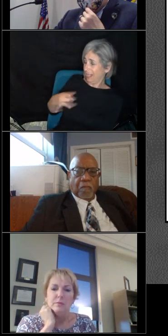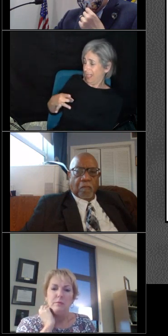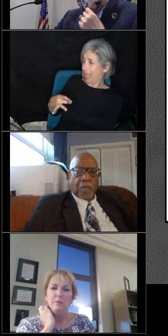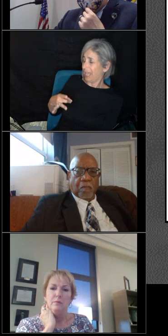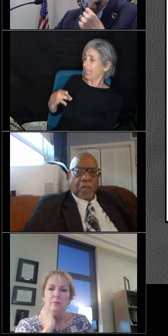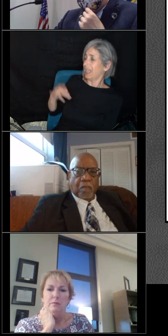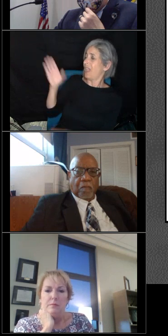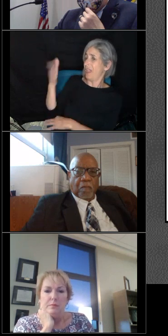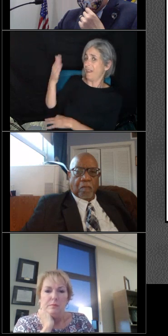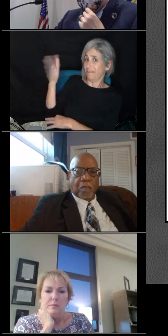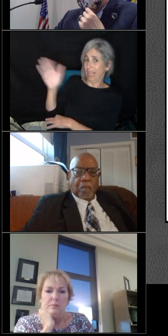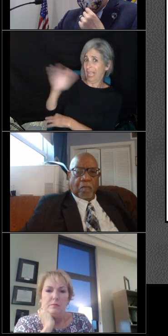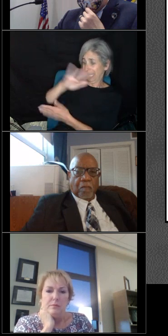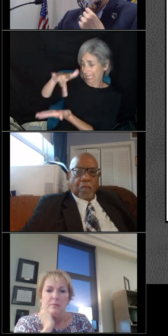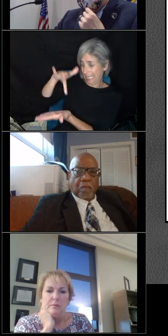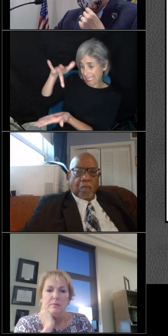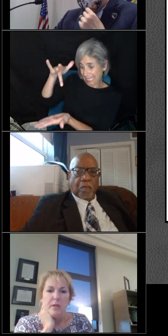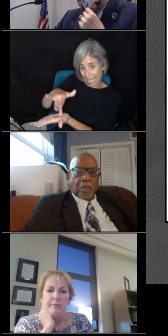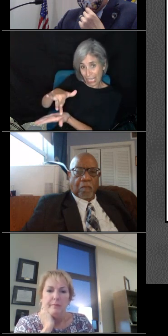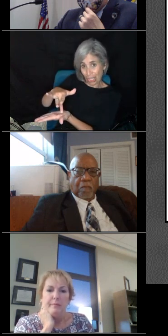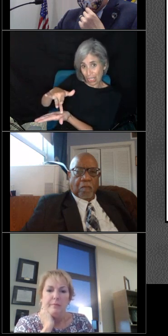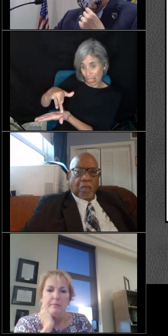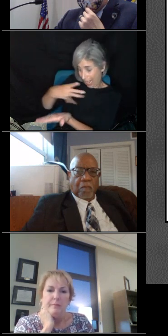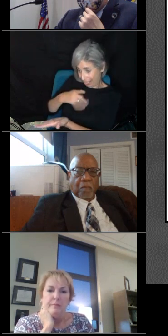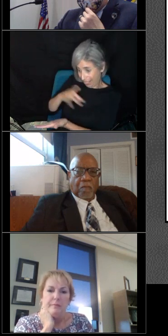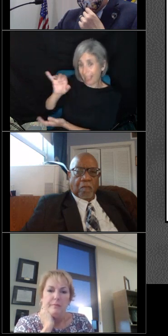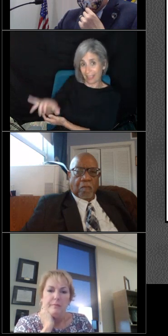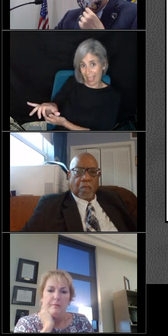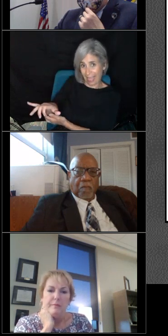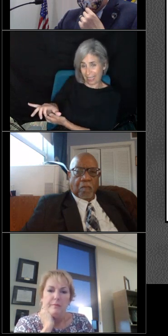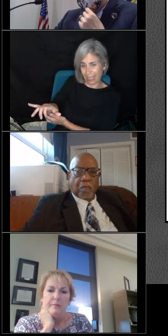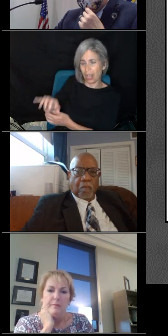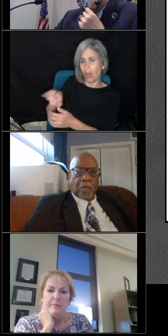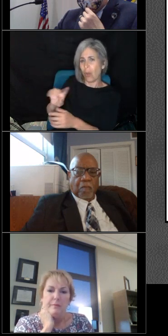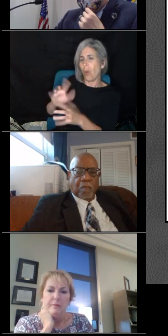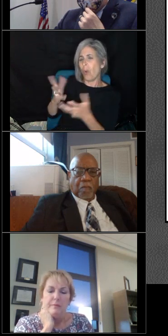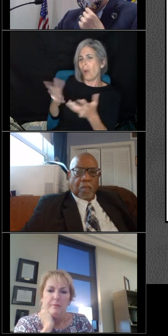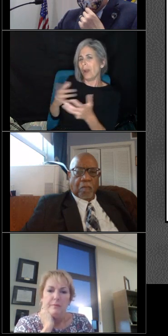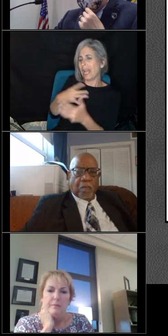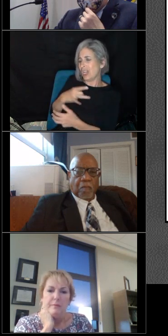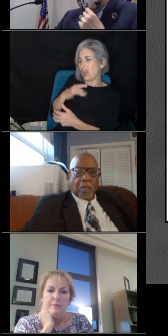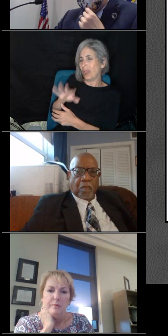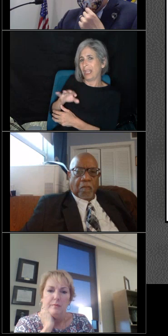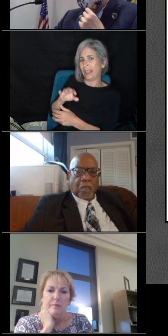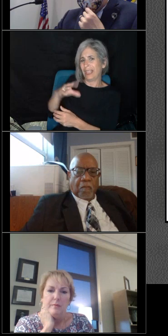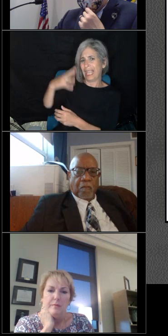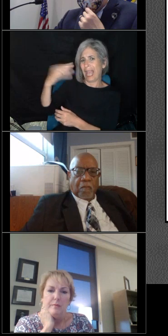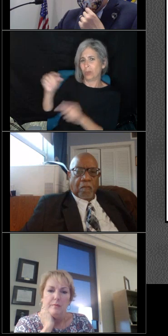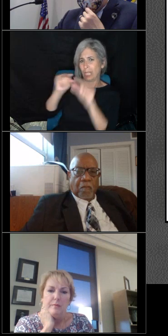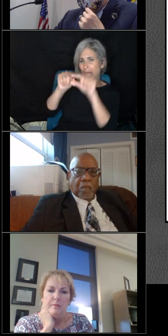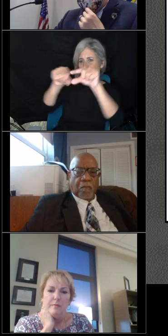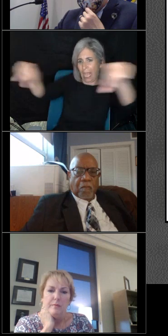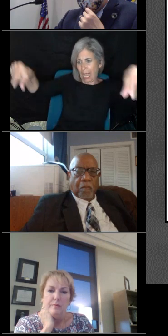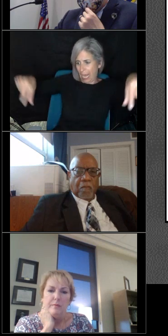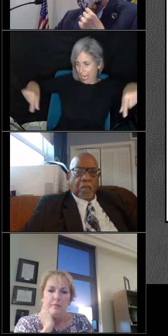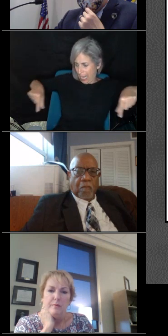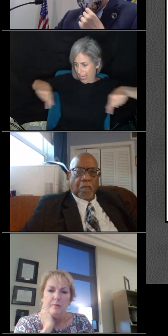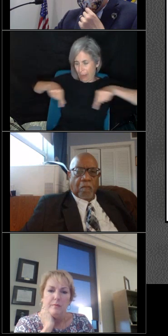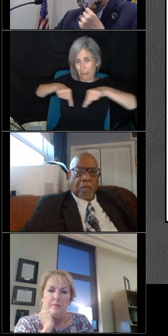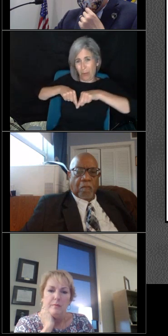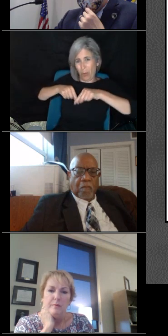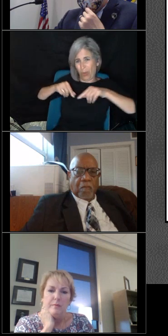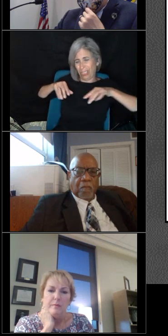flag is in the center of the intersection. I like that. What I don't necessarily like is just the outside borders. I just feel like it clashes.